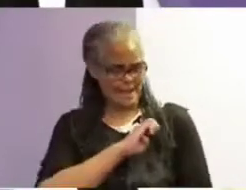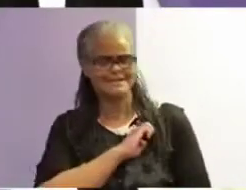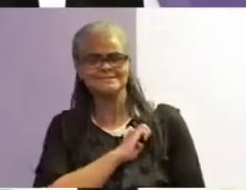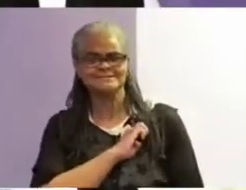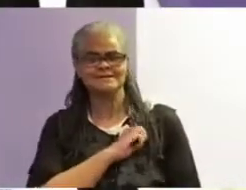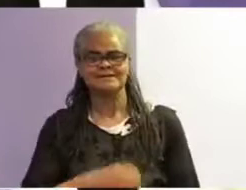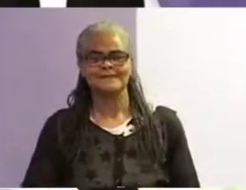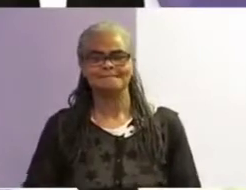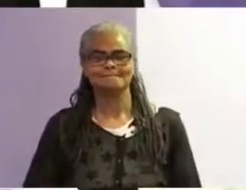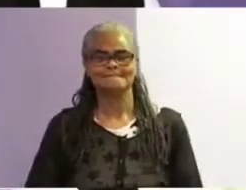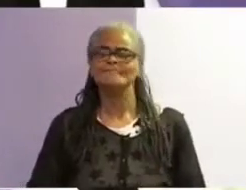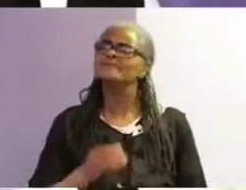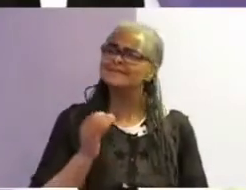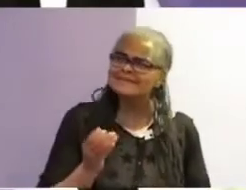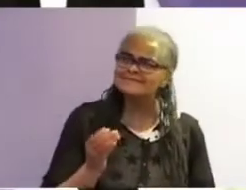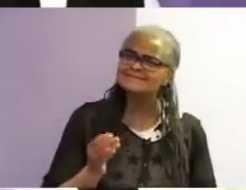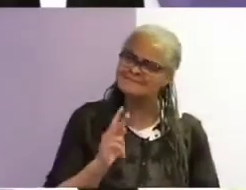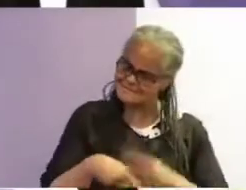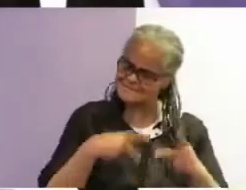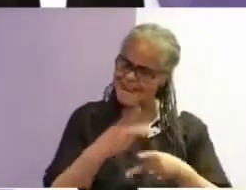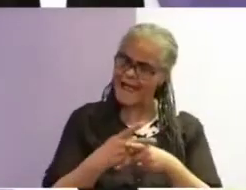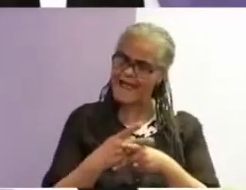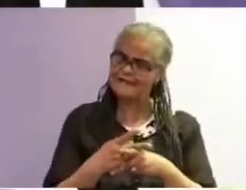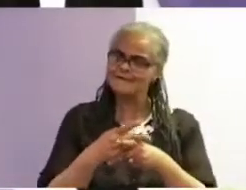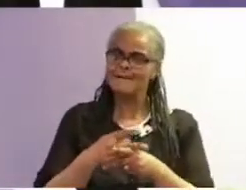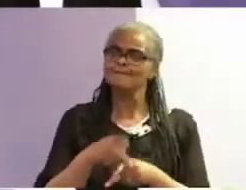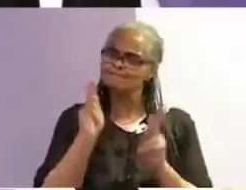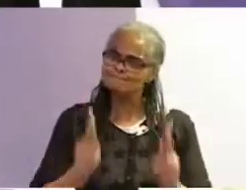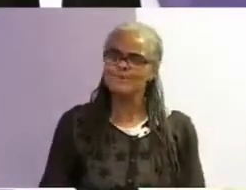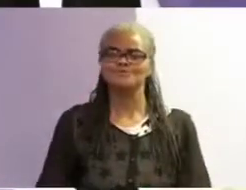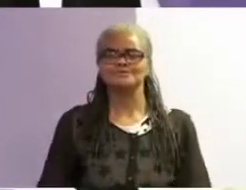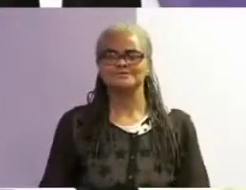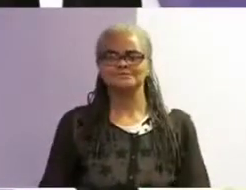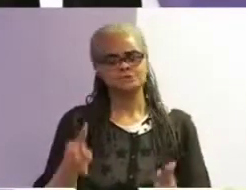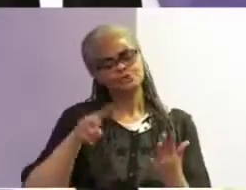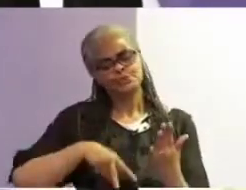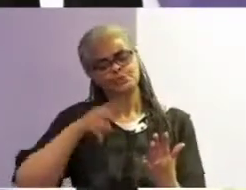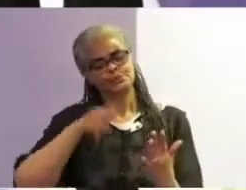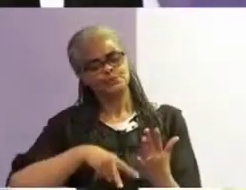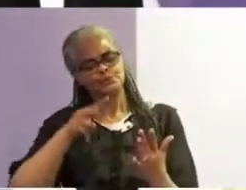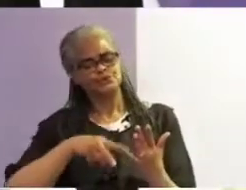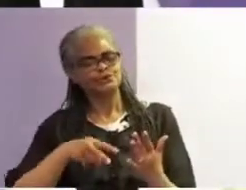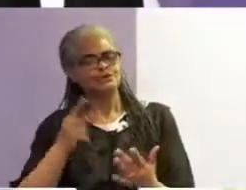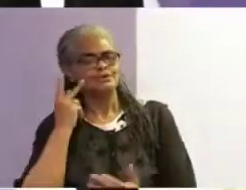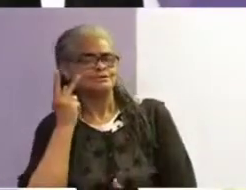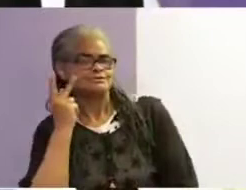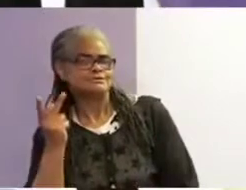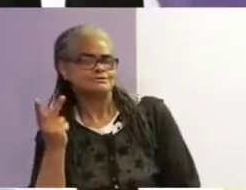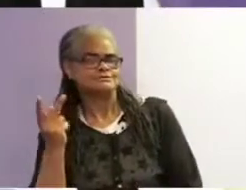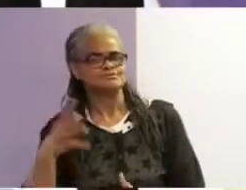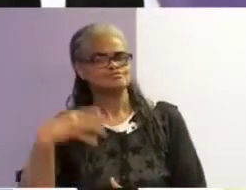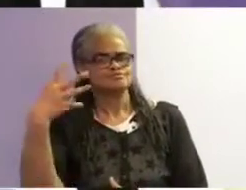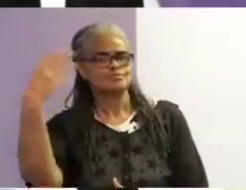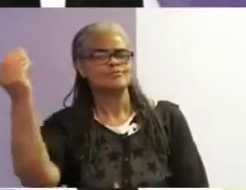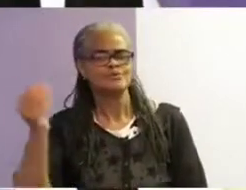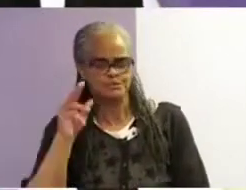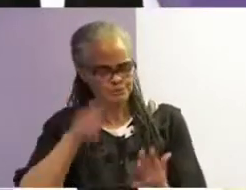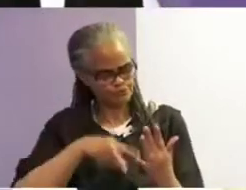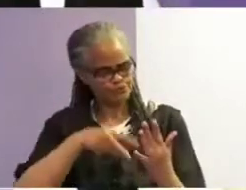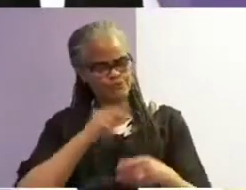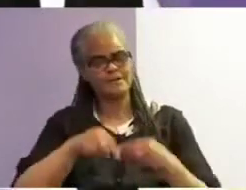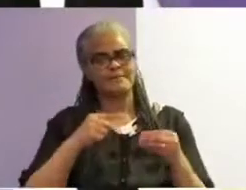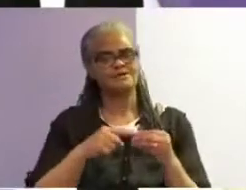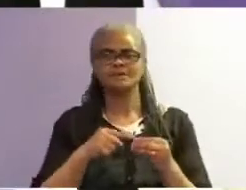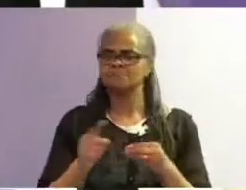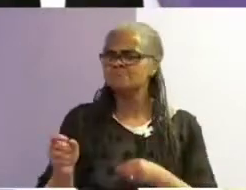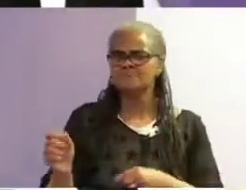He's the kind of person that when you read about him, you read about the exploits of Elijah.